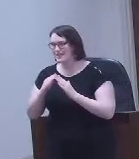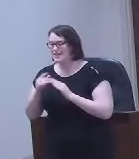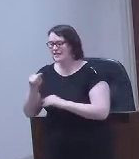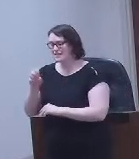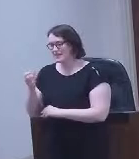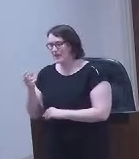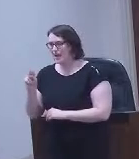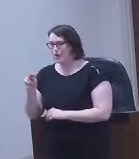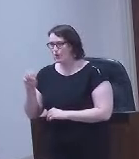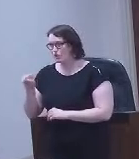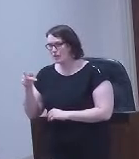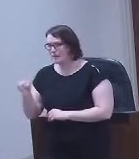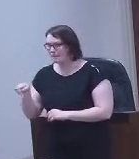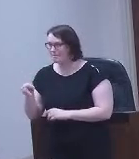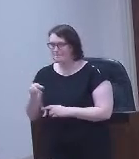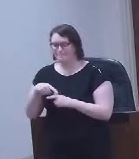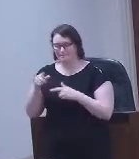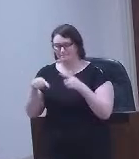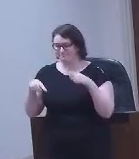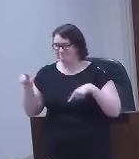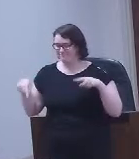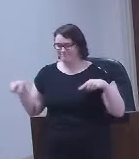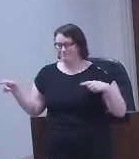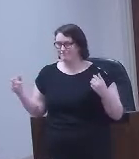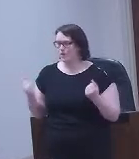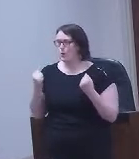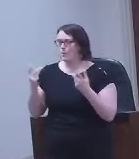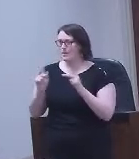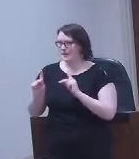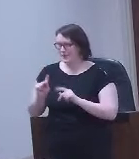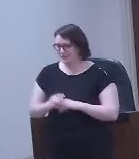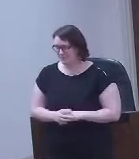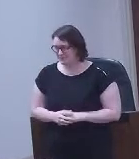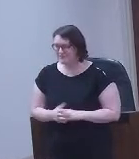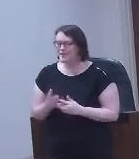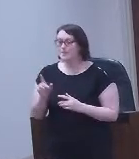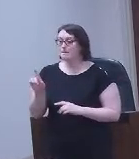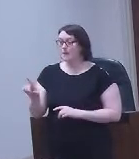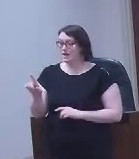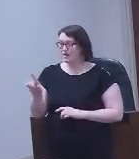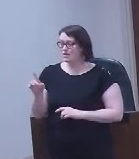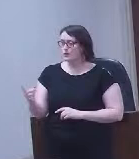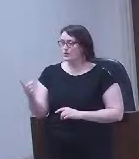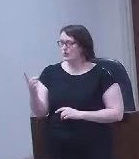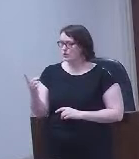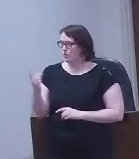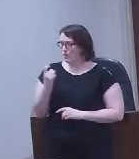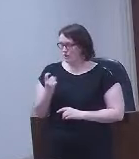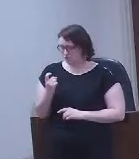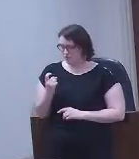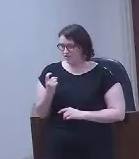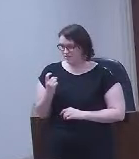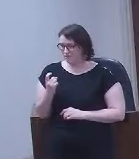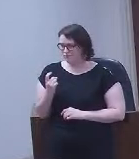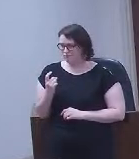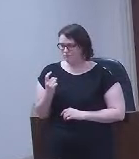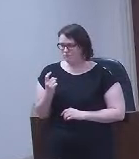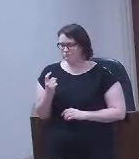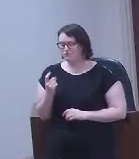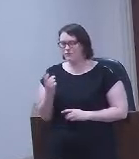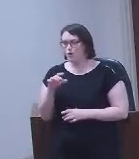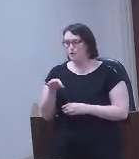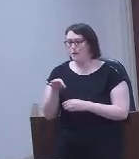So wanted to highlight that. The other thing, though, there was a question about